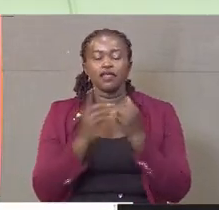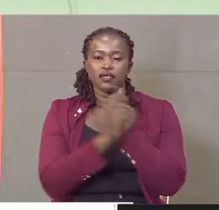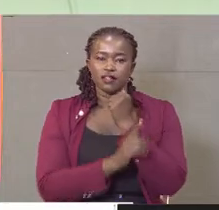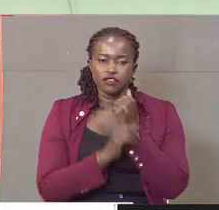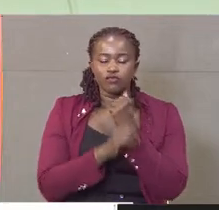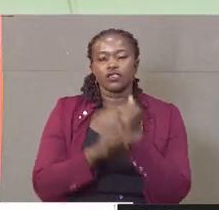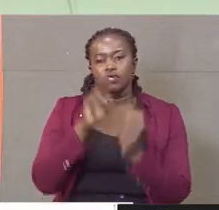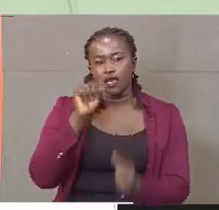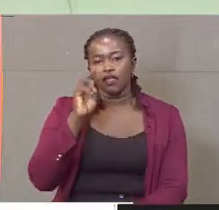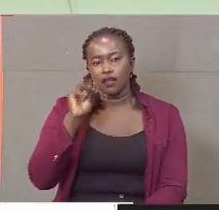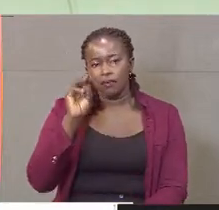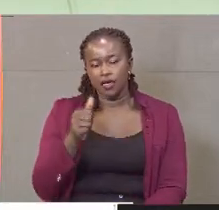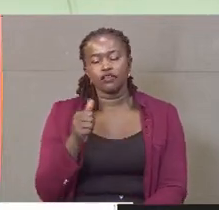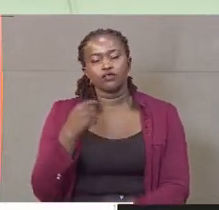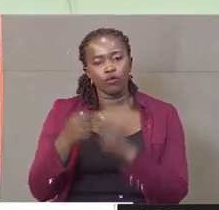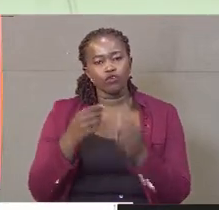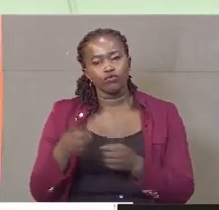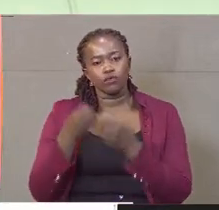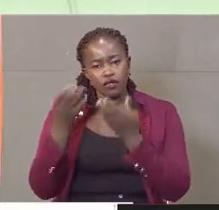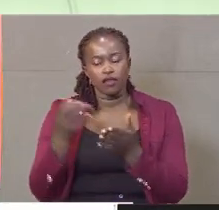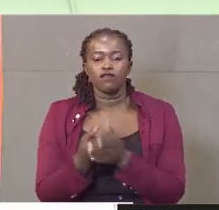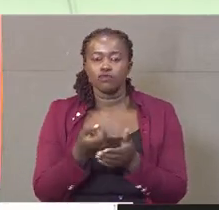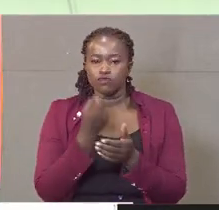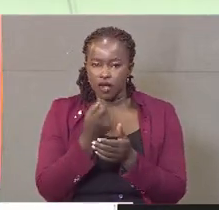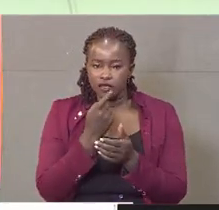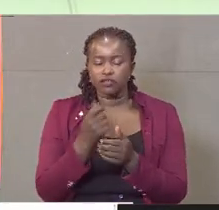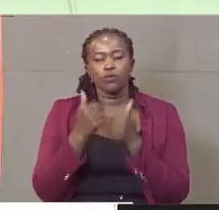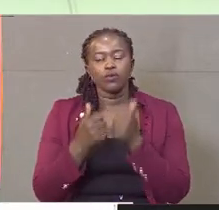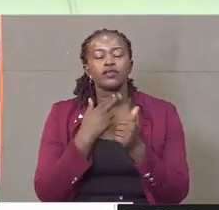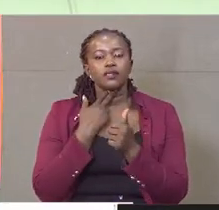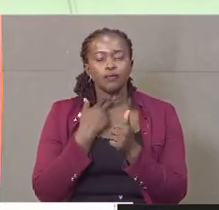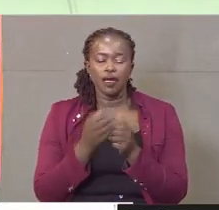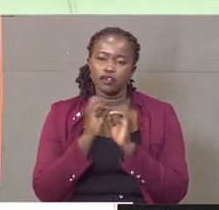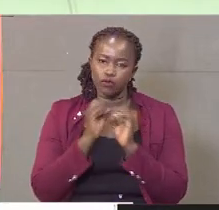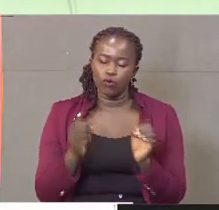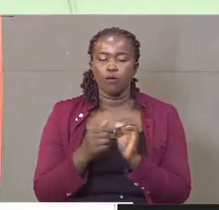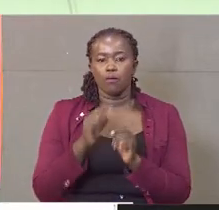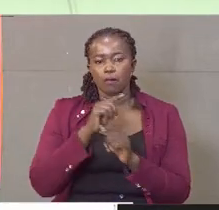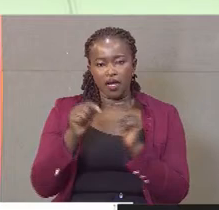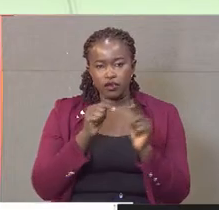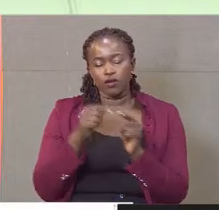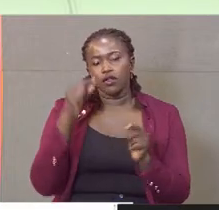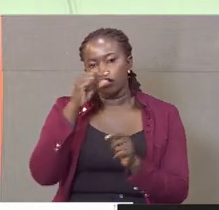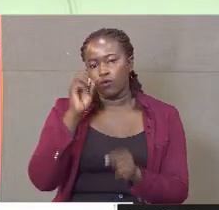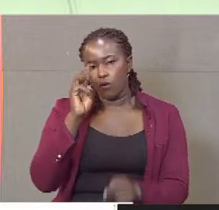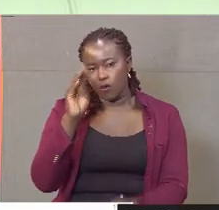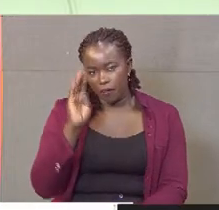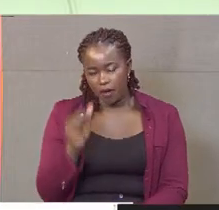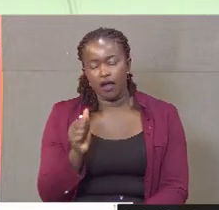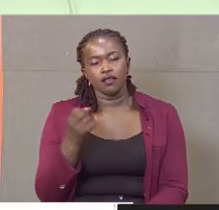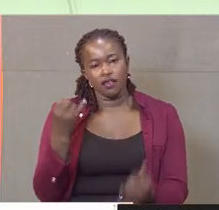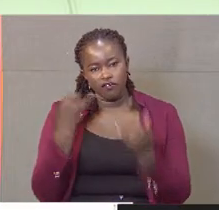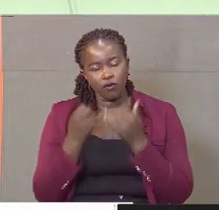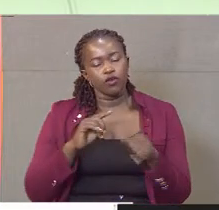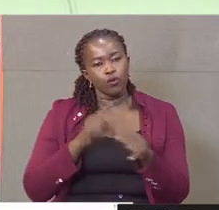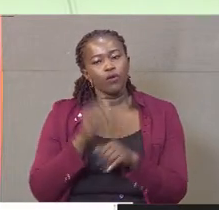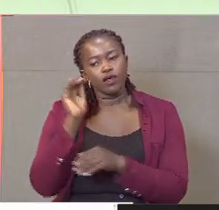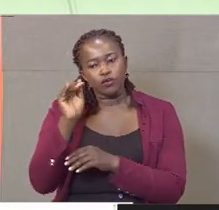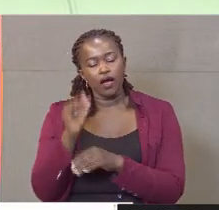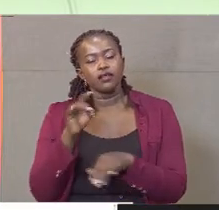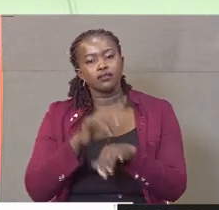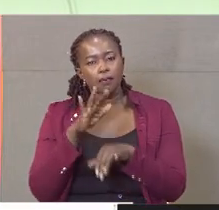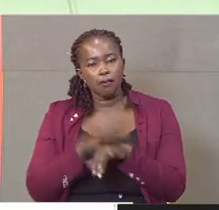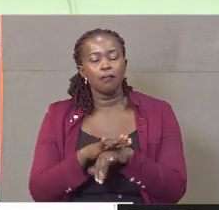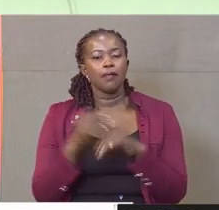was supplying undemanded drugs. Particularly in Gomba, I was informed when that's for malaria drugs, they gave them